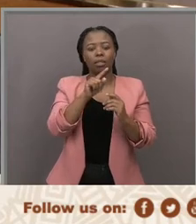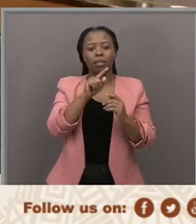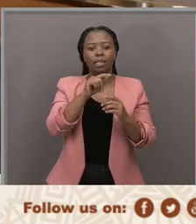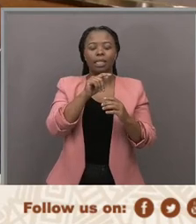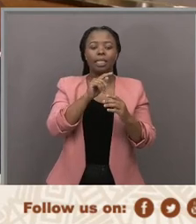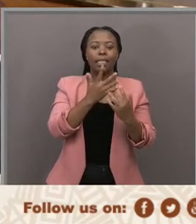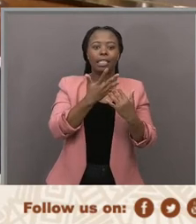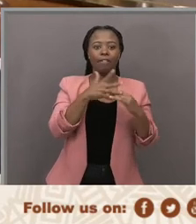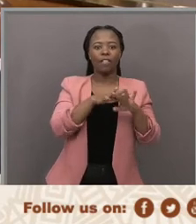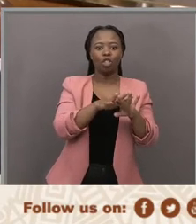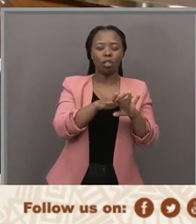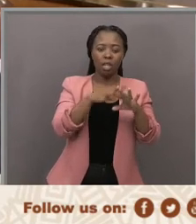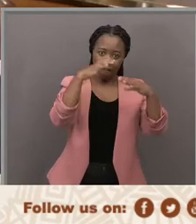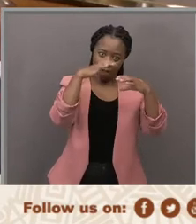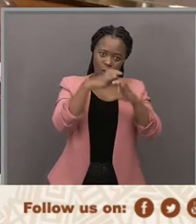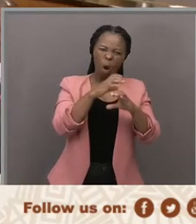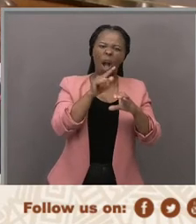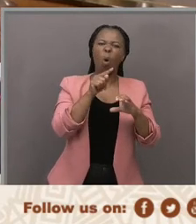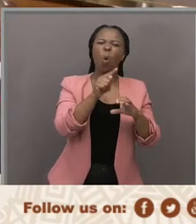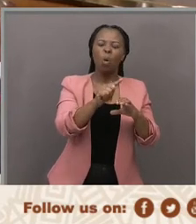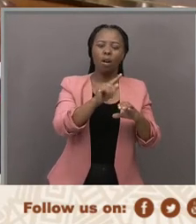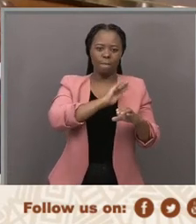focusing on females